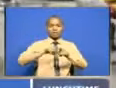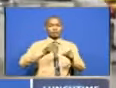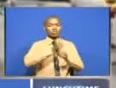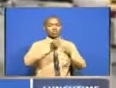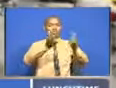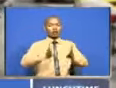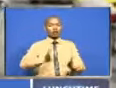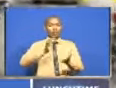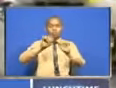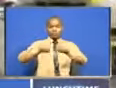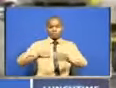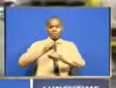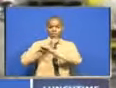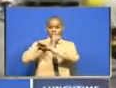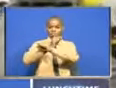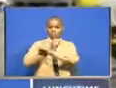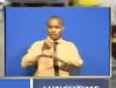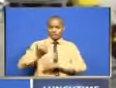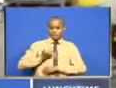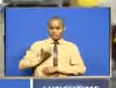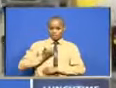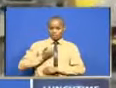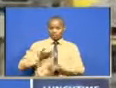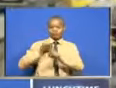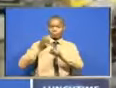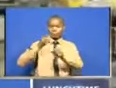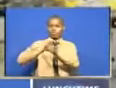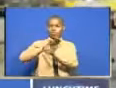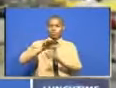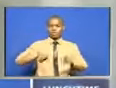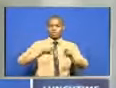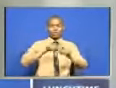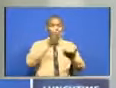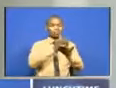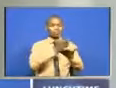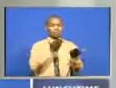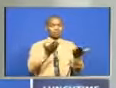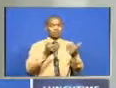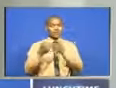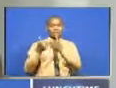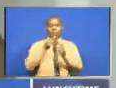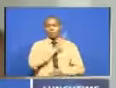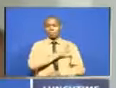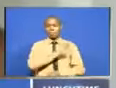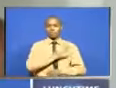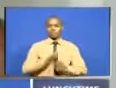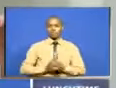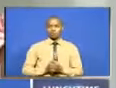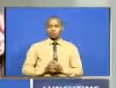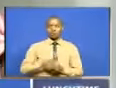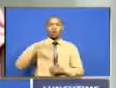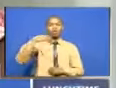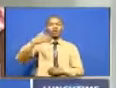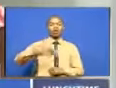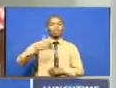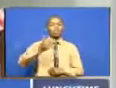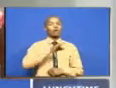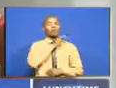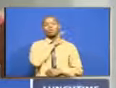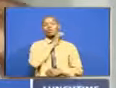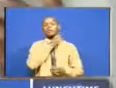save the girls from effects of COVID-19 are struggling to reap fruits. Tumeishi tukilaumu bodabodas, tukisema